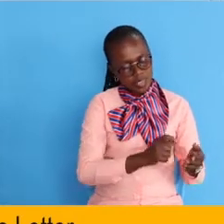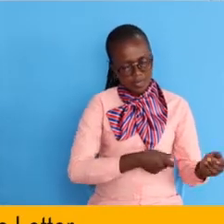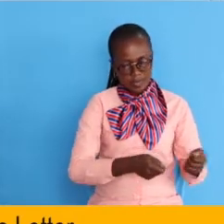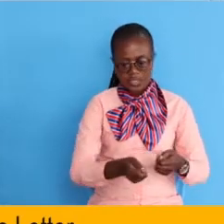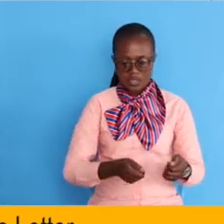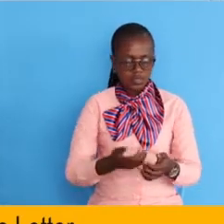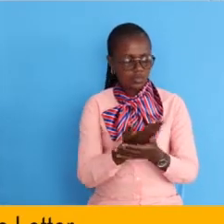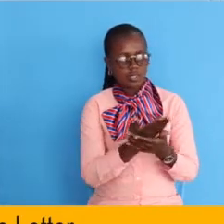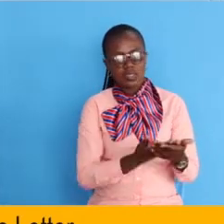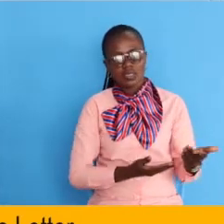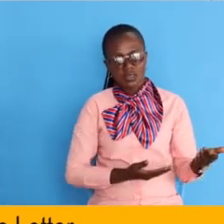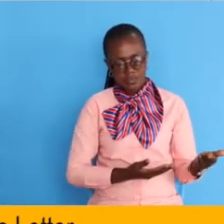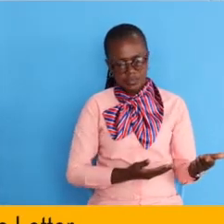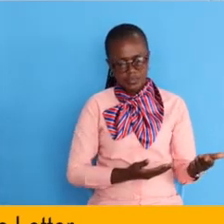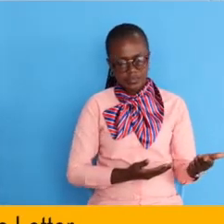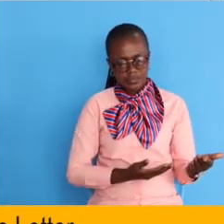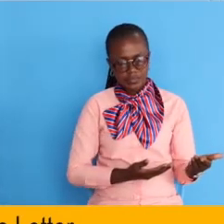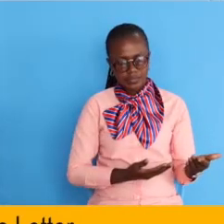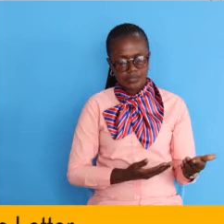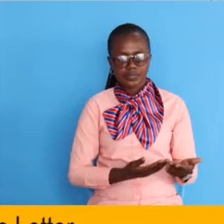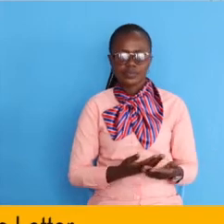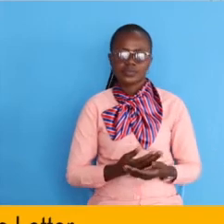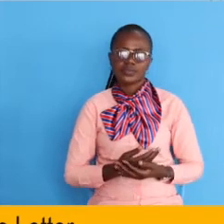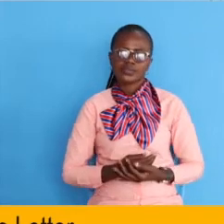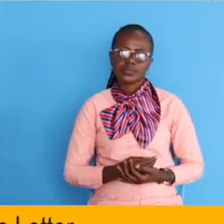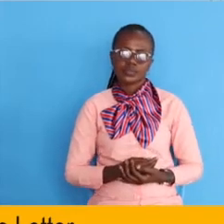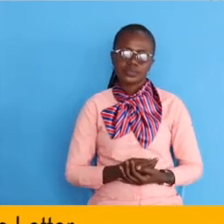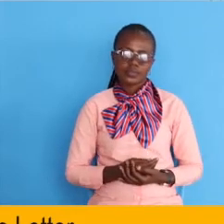How can you write a business letter?